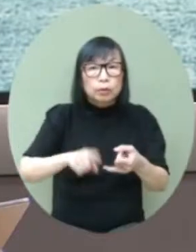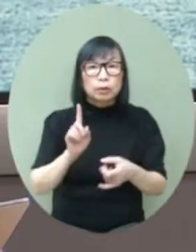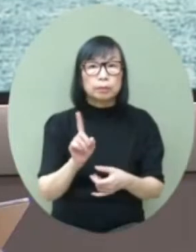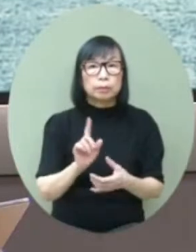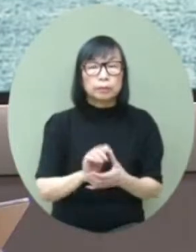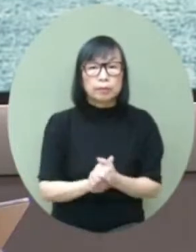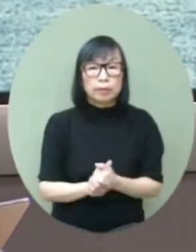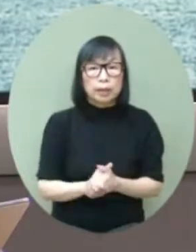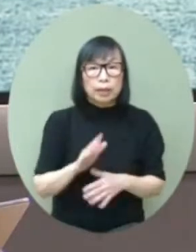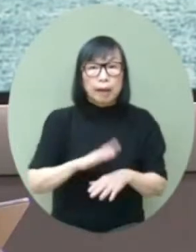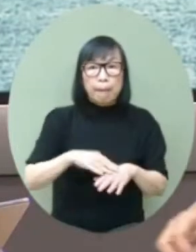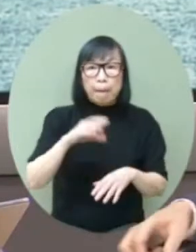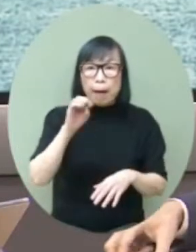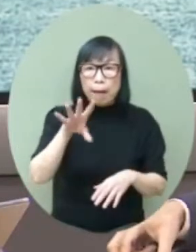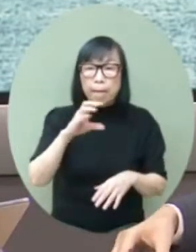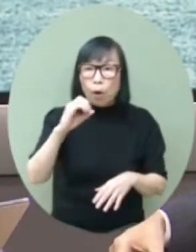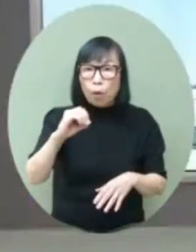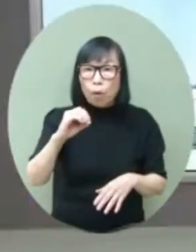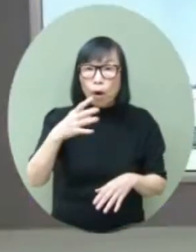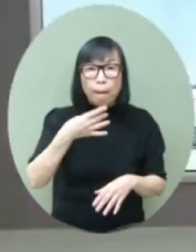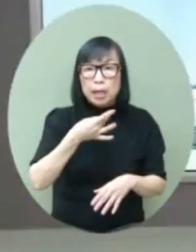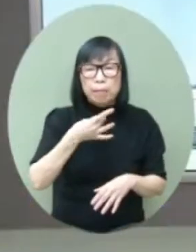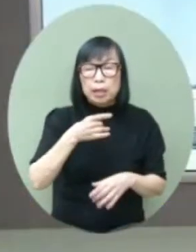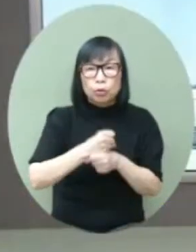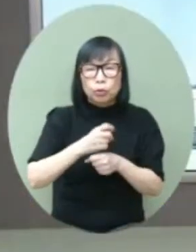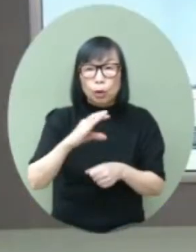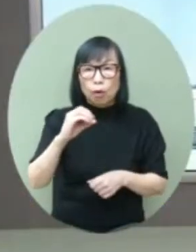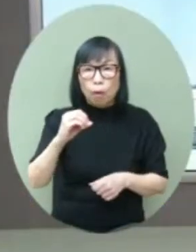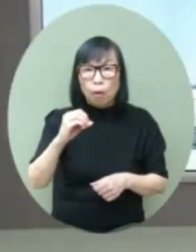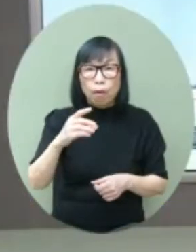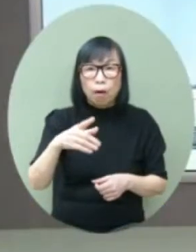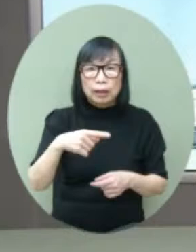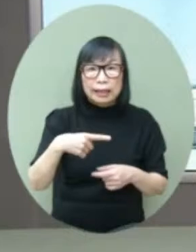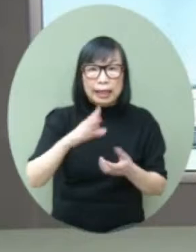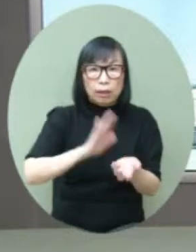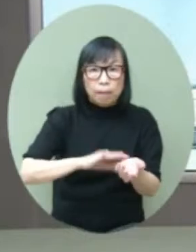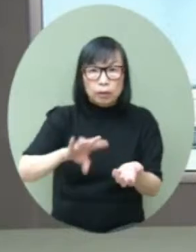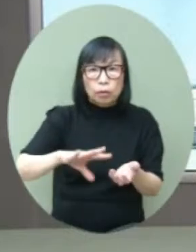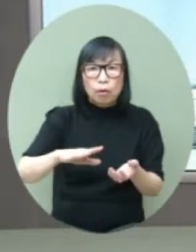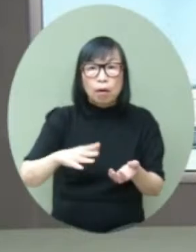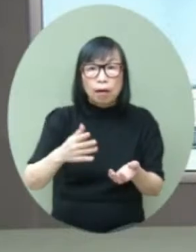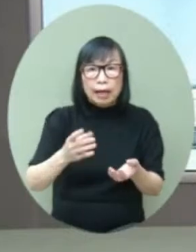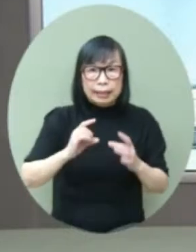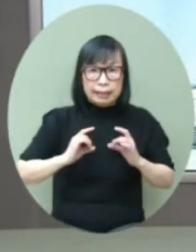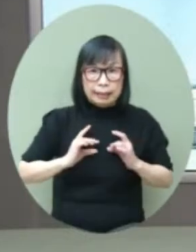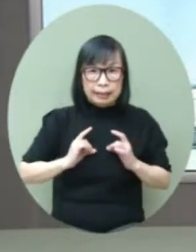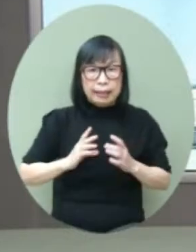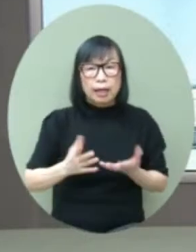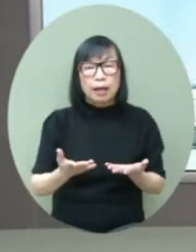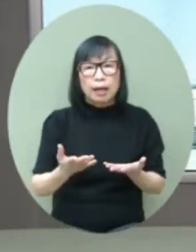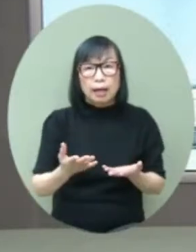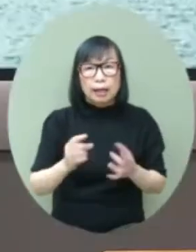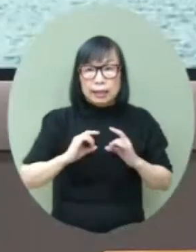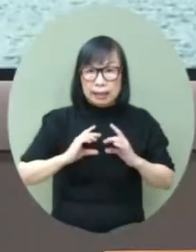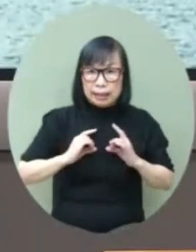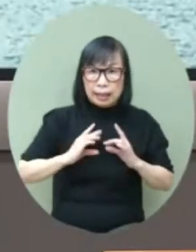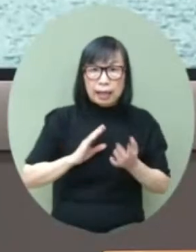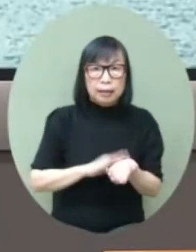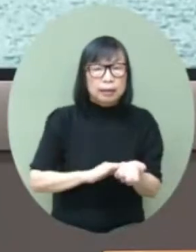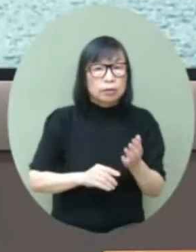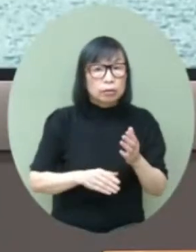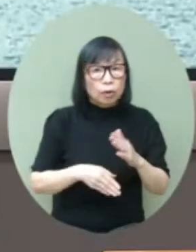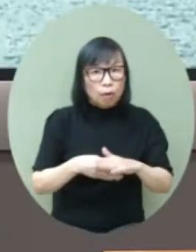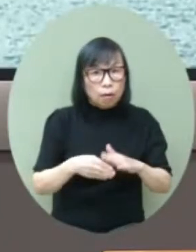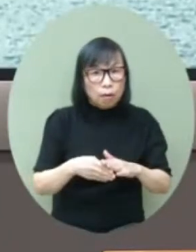what is the final verdict on the preliminary confirmed case. The first one,